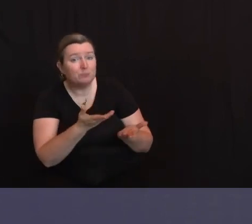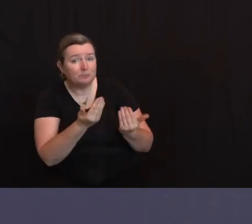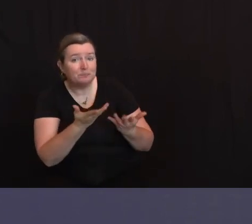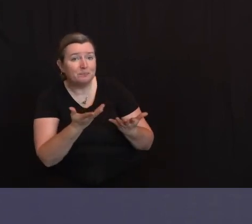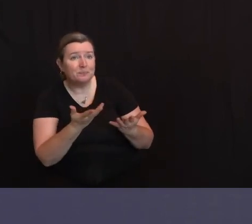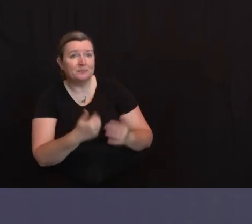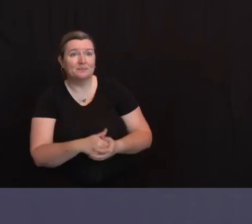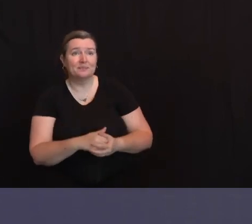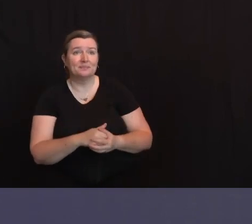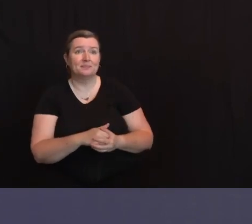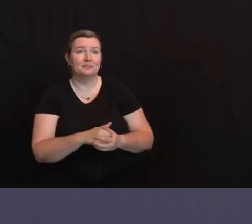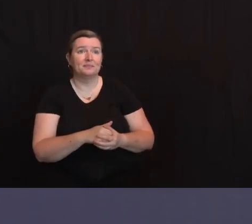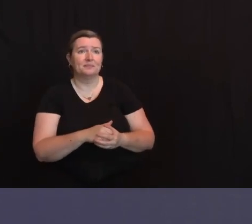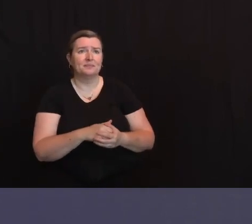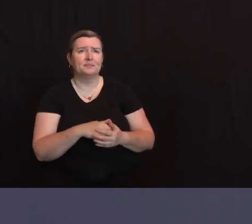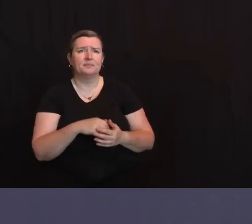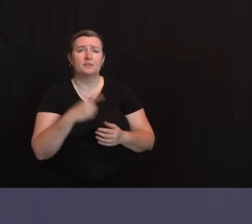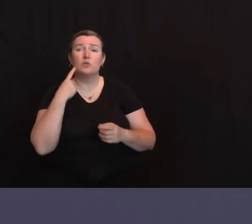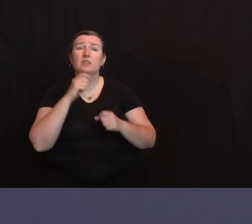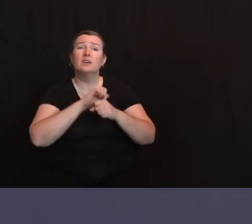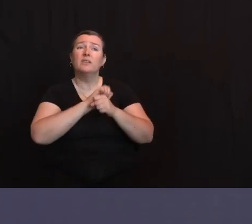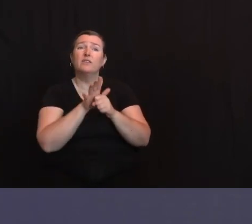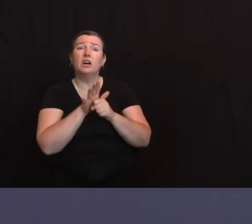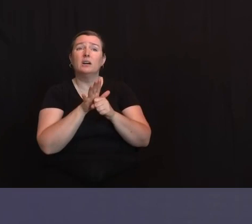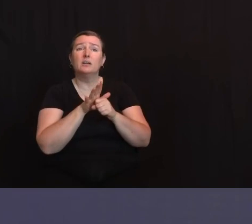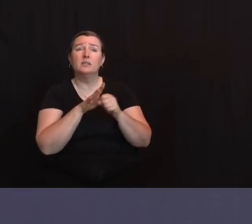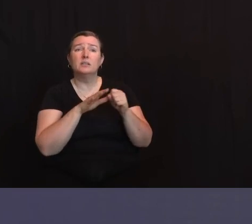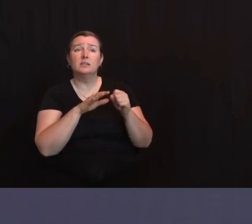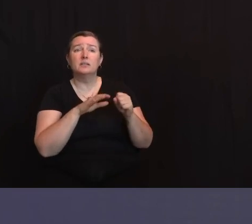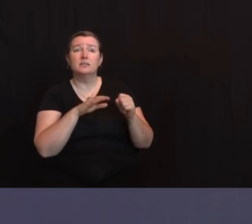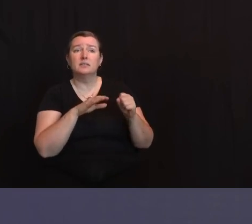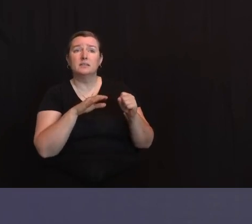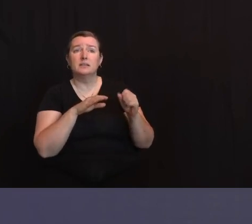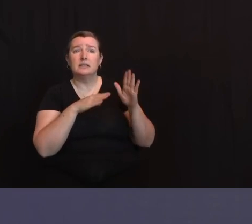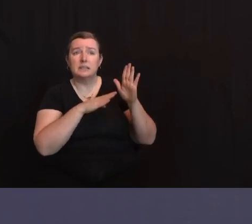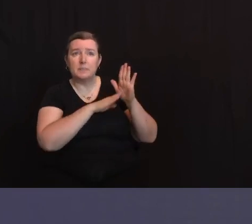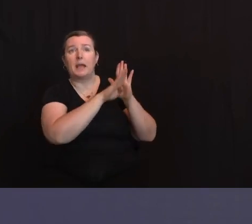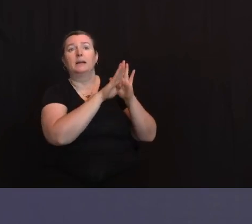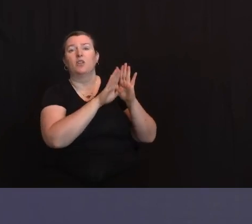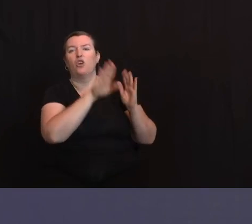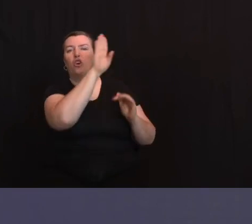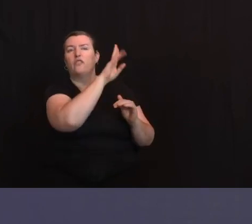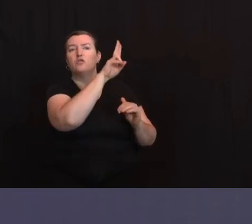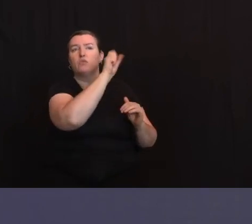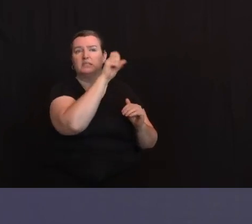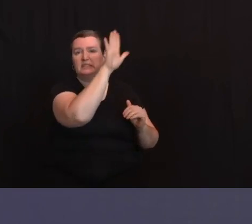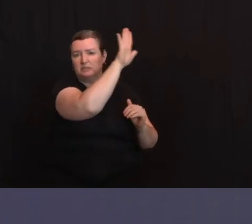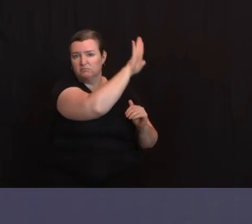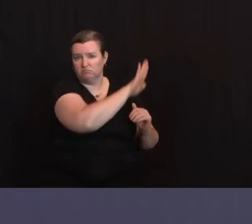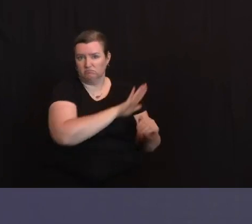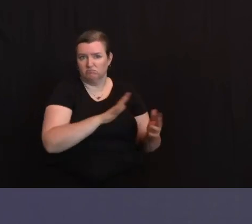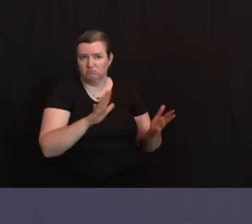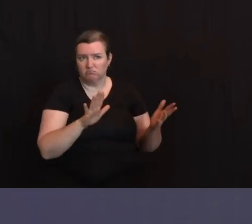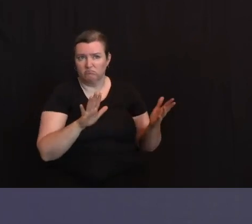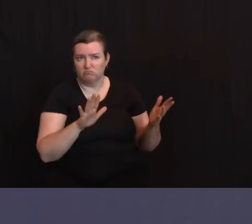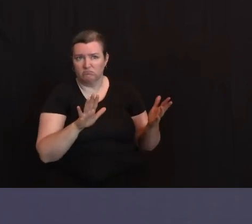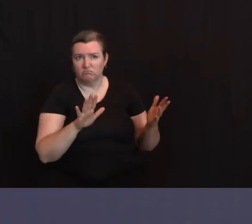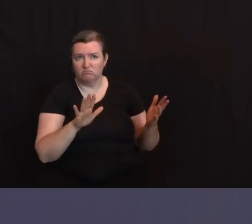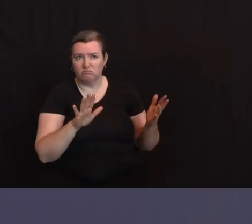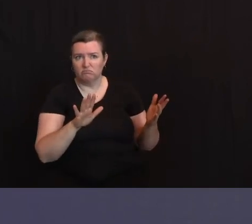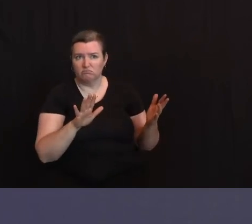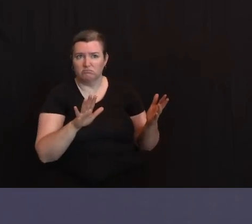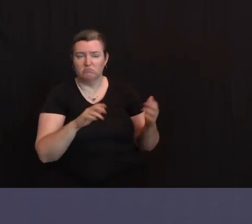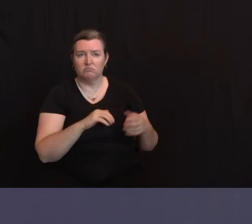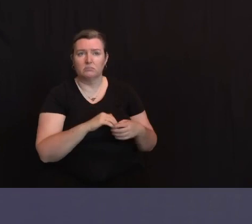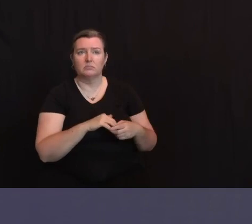Because of the recent COVID spikes around the country, the American Health Care Association and the National Center for Assisted Living has been